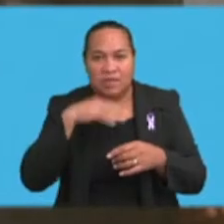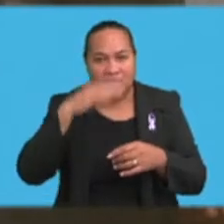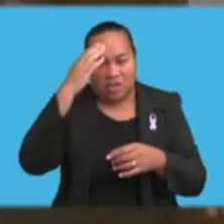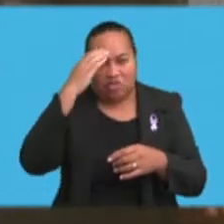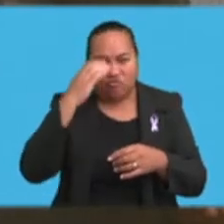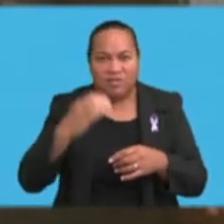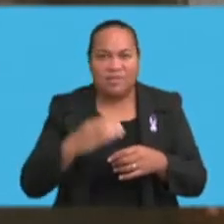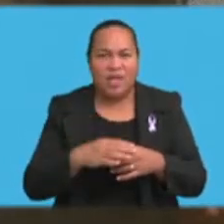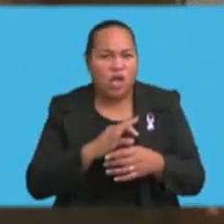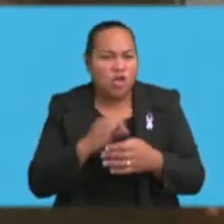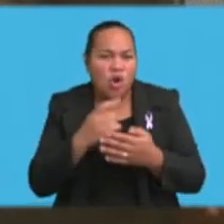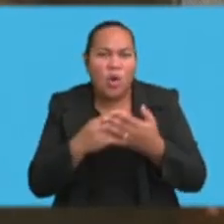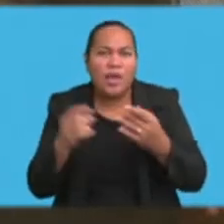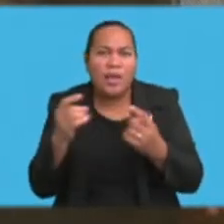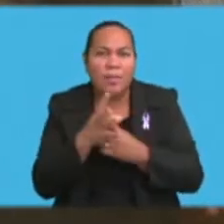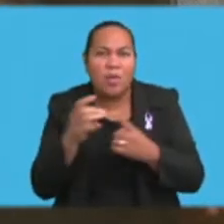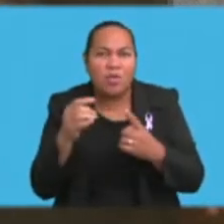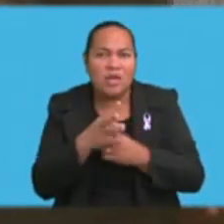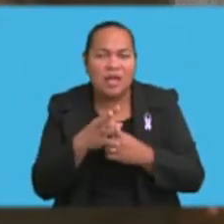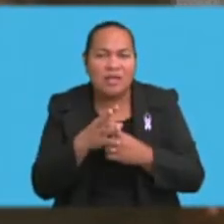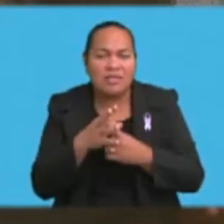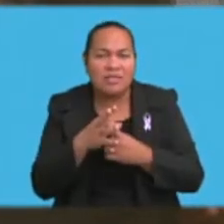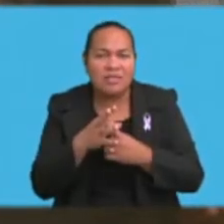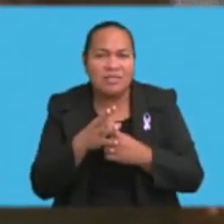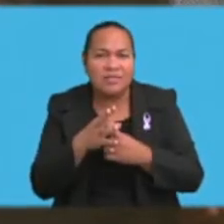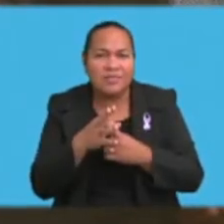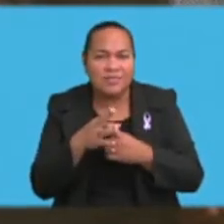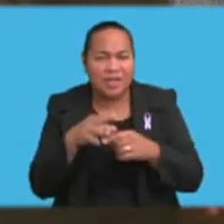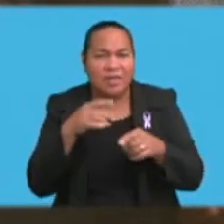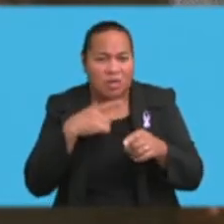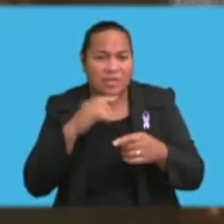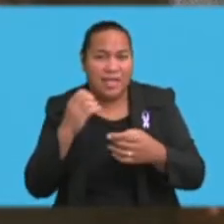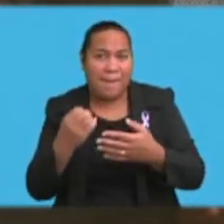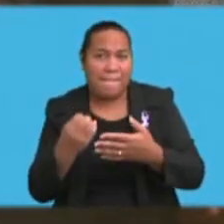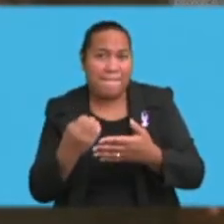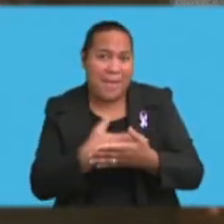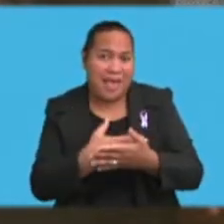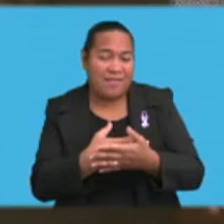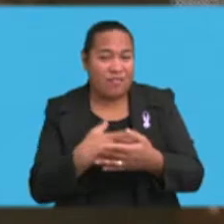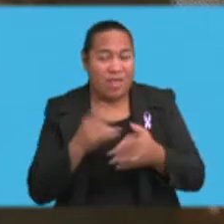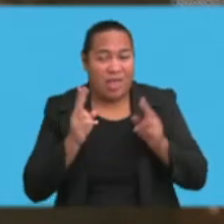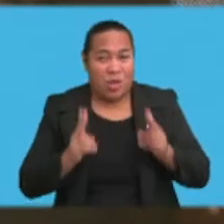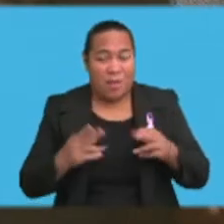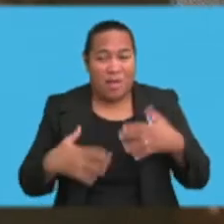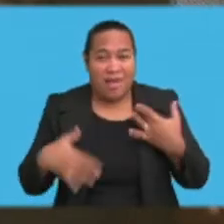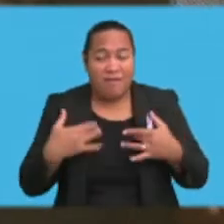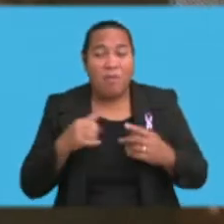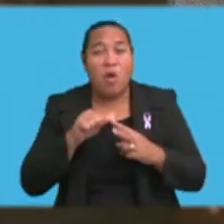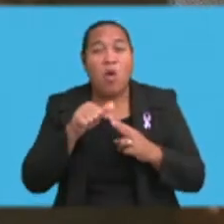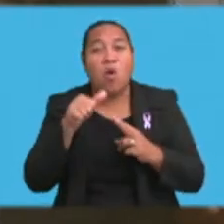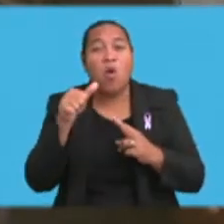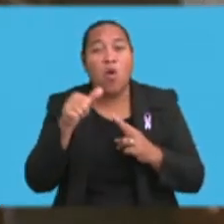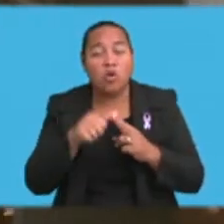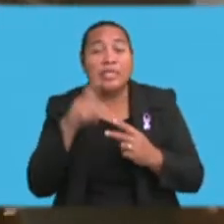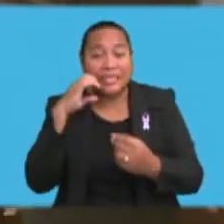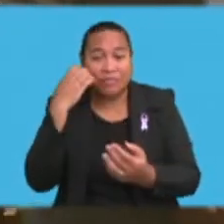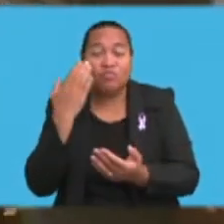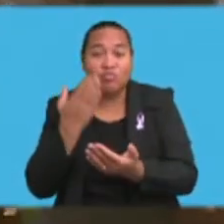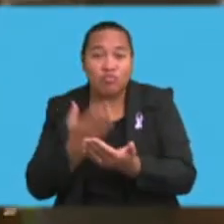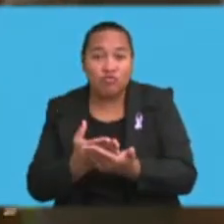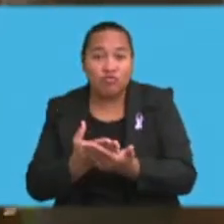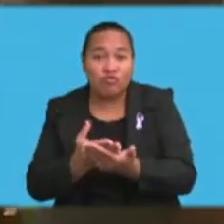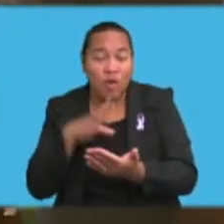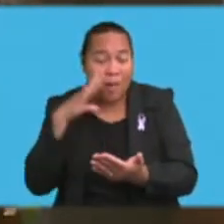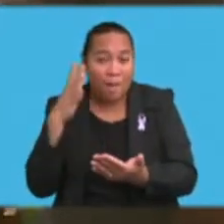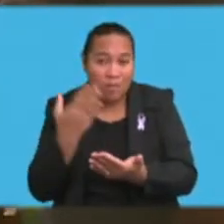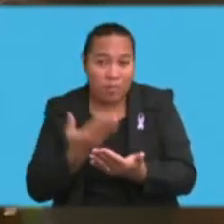important for the fact that the impact that it has on human life, but also it's been proven in some